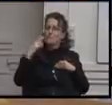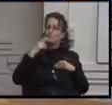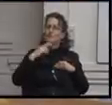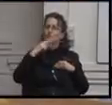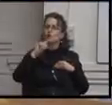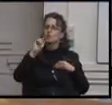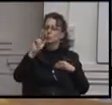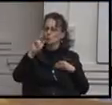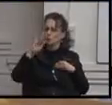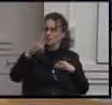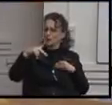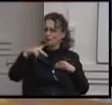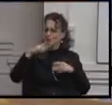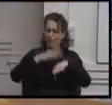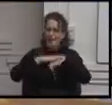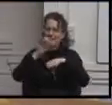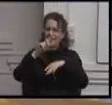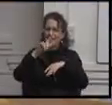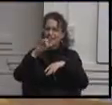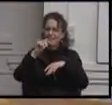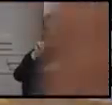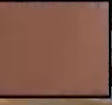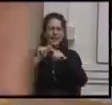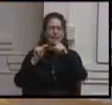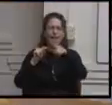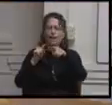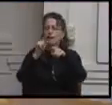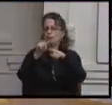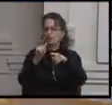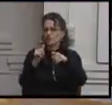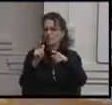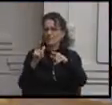Excellent. Hey, you can come, you can sit at the table. Make yourself comfortable.